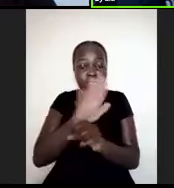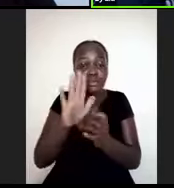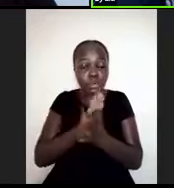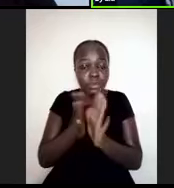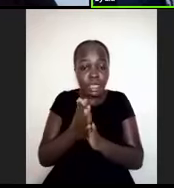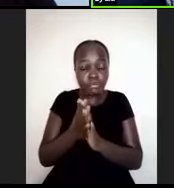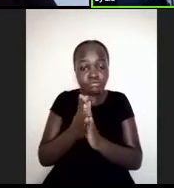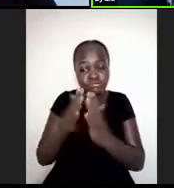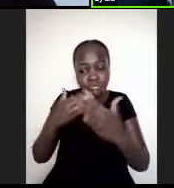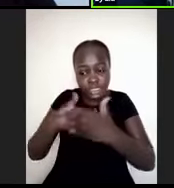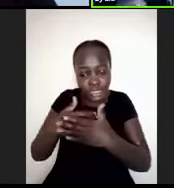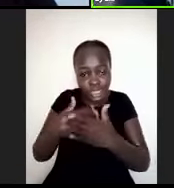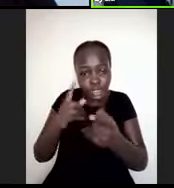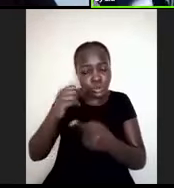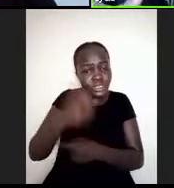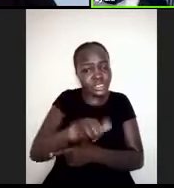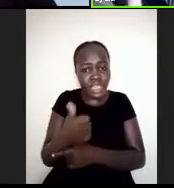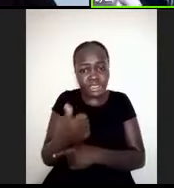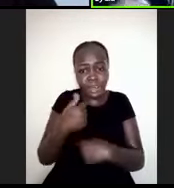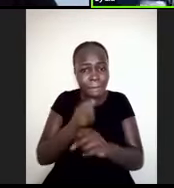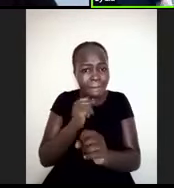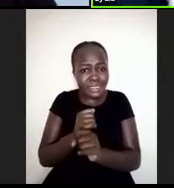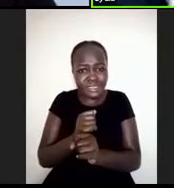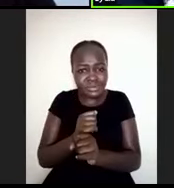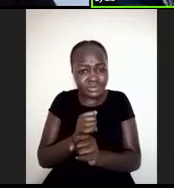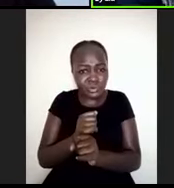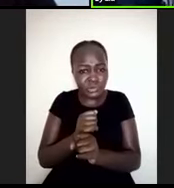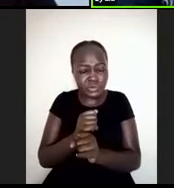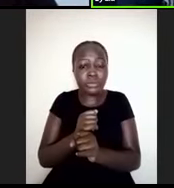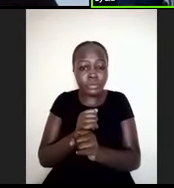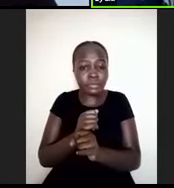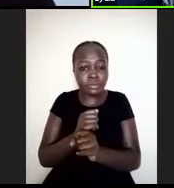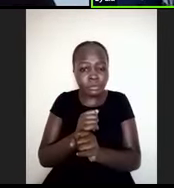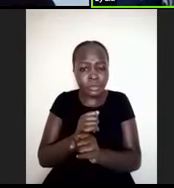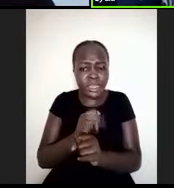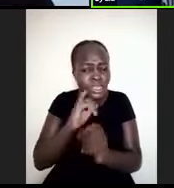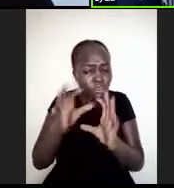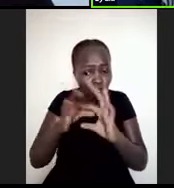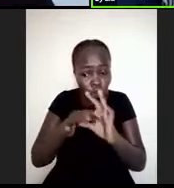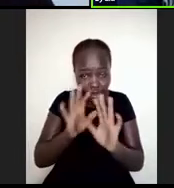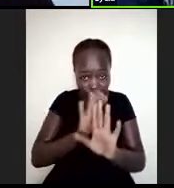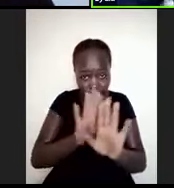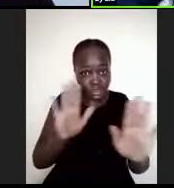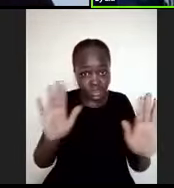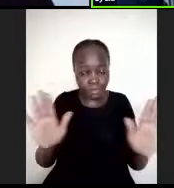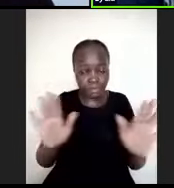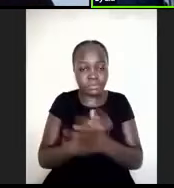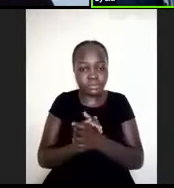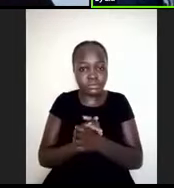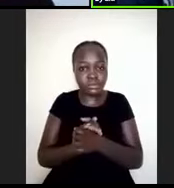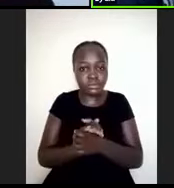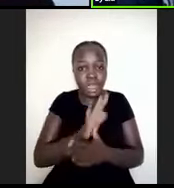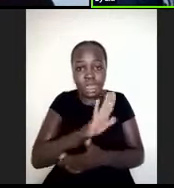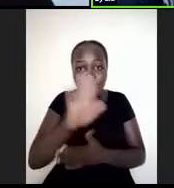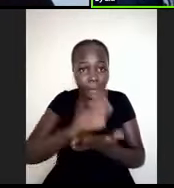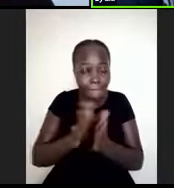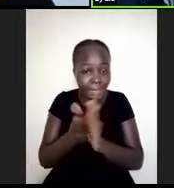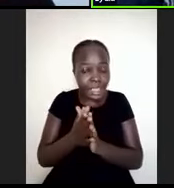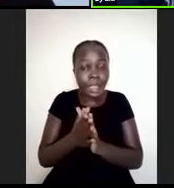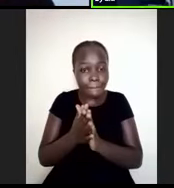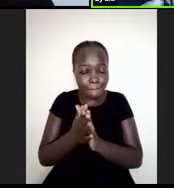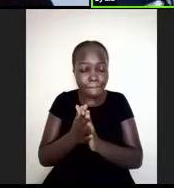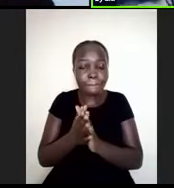other. It makes them, it actually connects them. They become intimate with